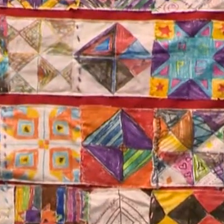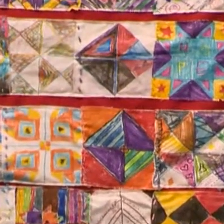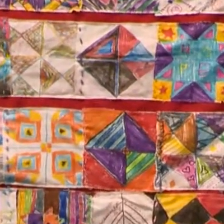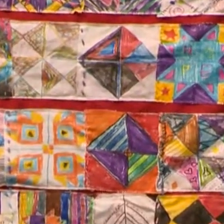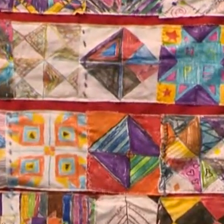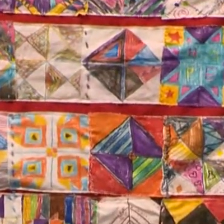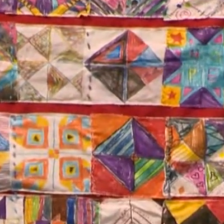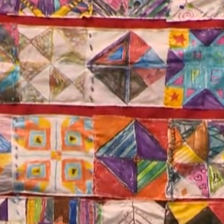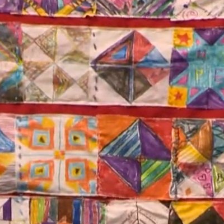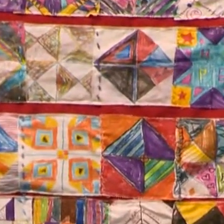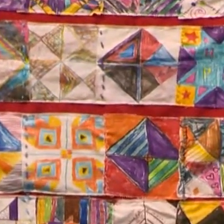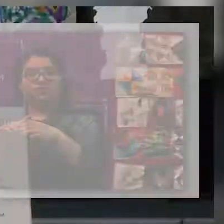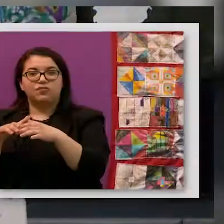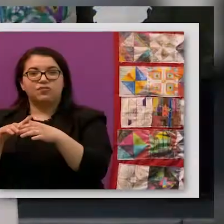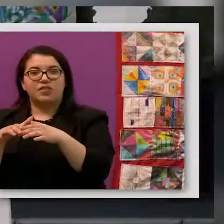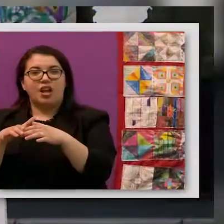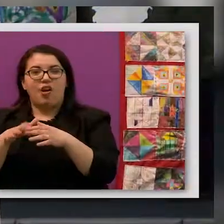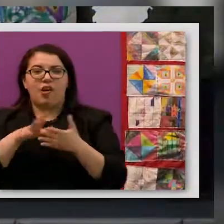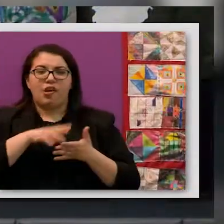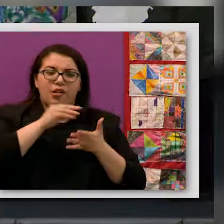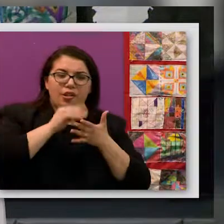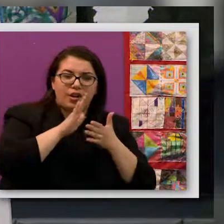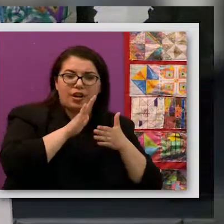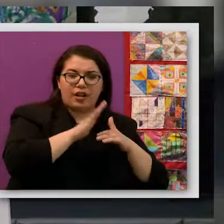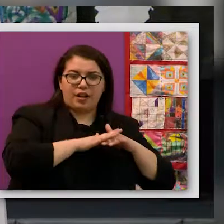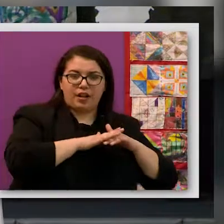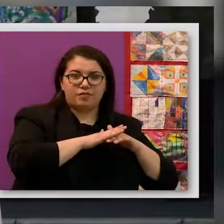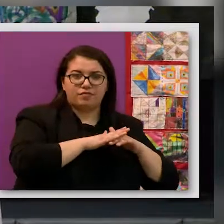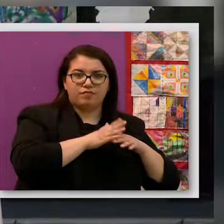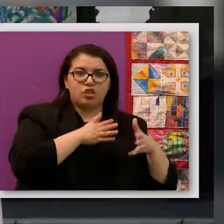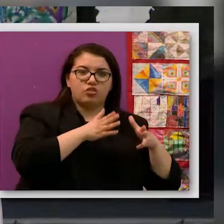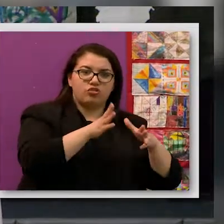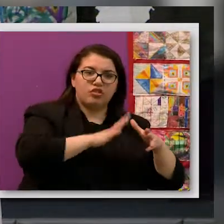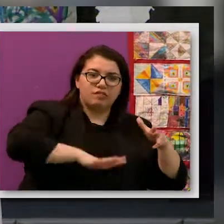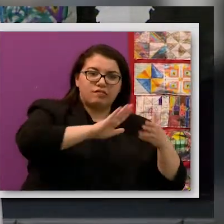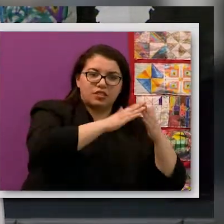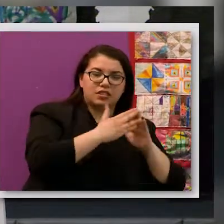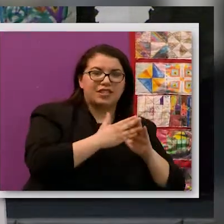grades, and that's just not working. So we think once we get education